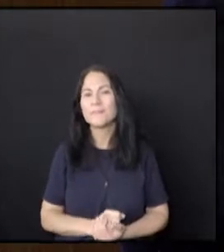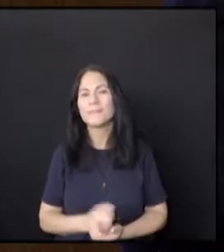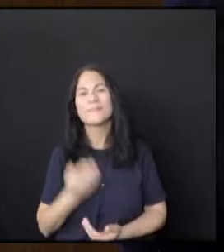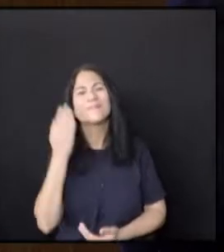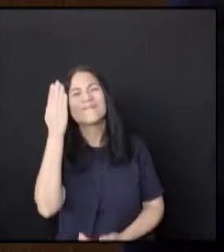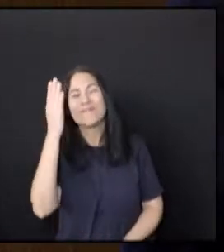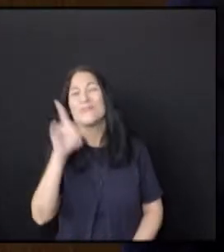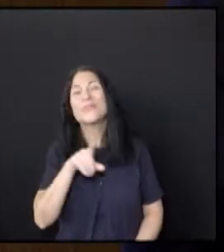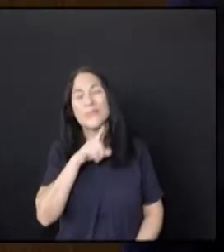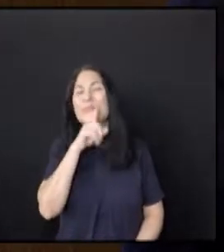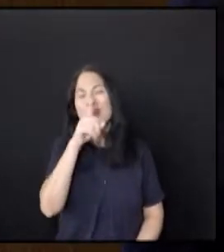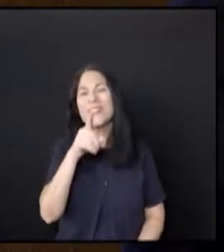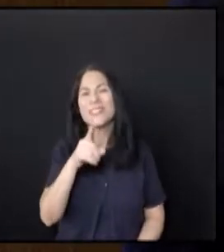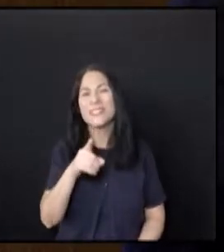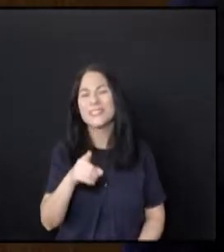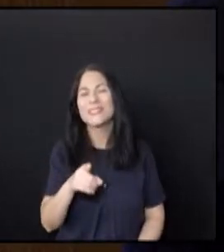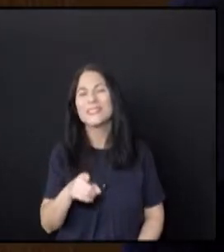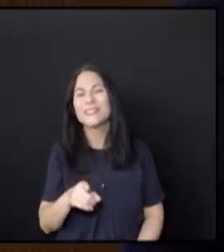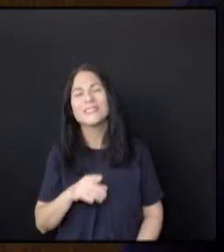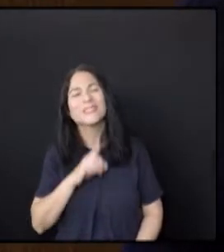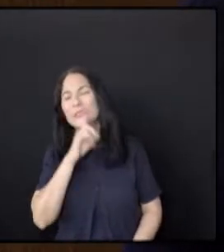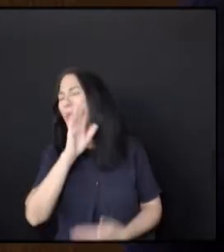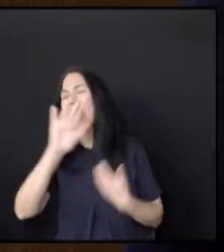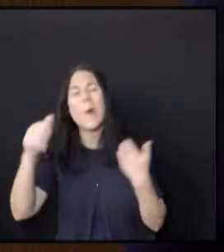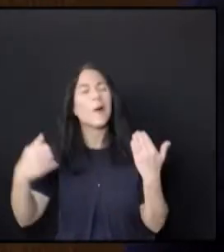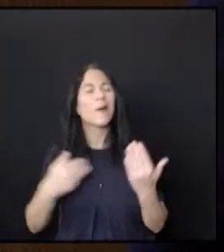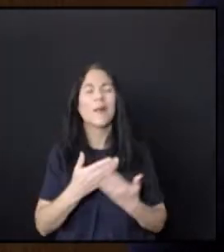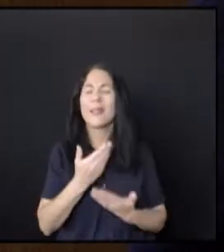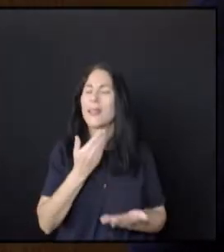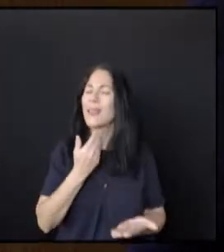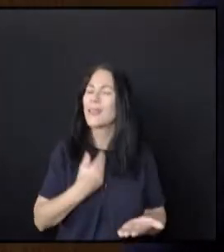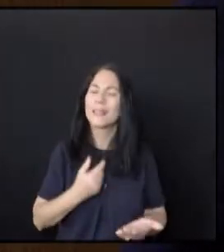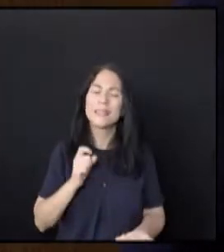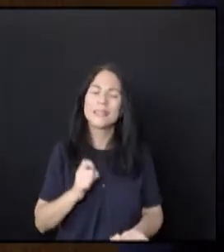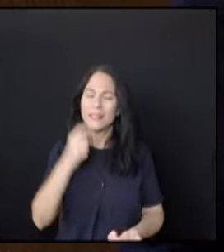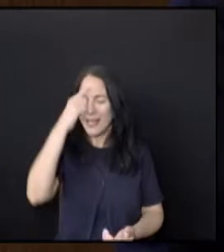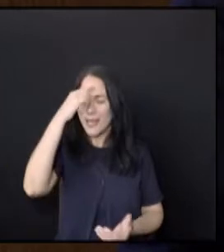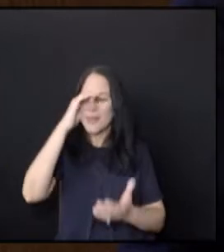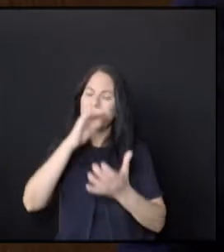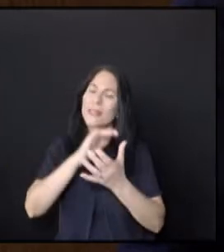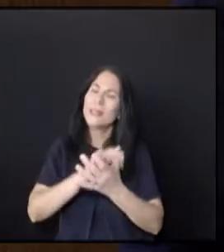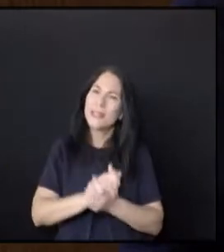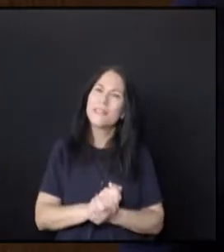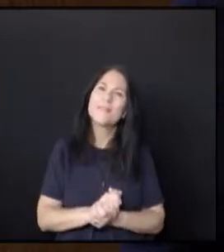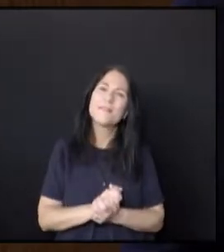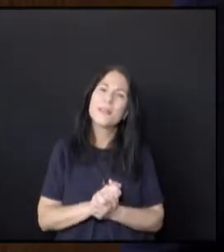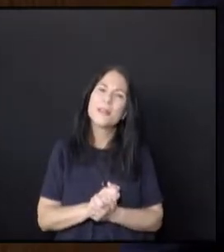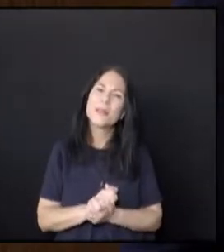I believe